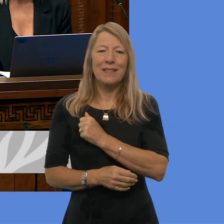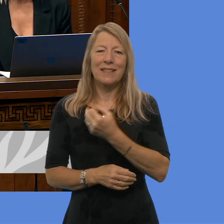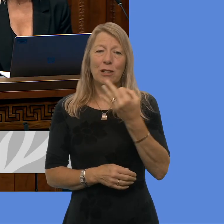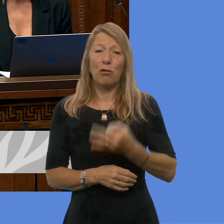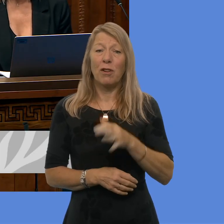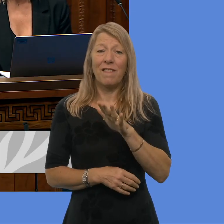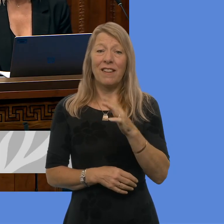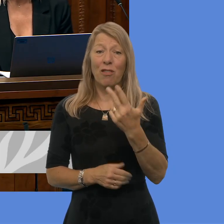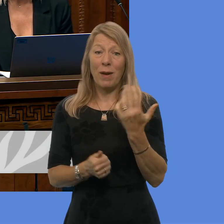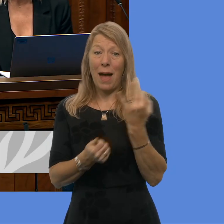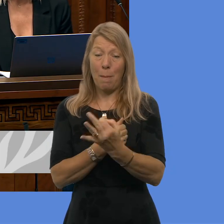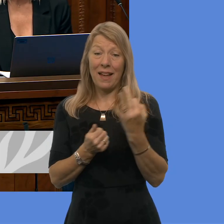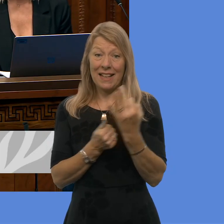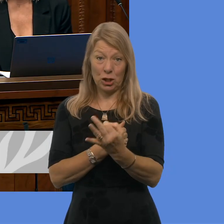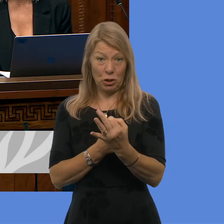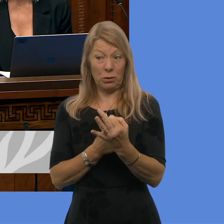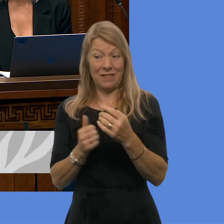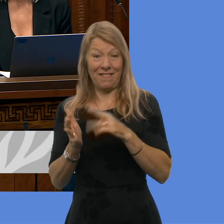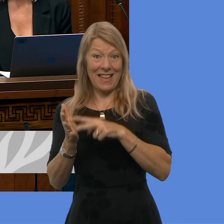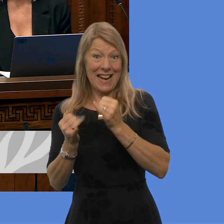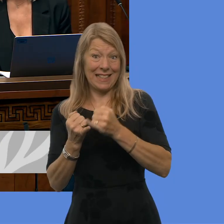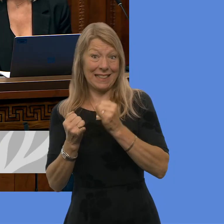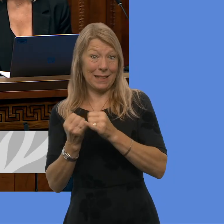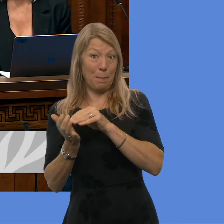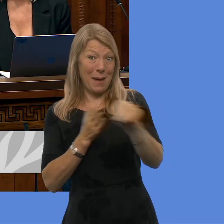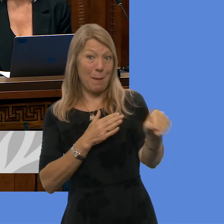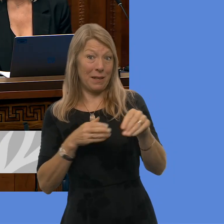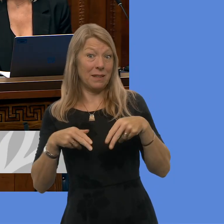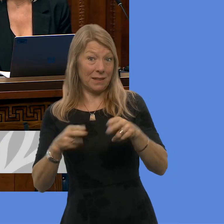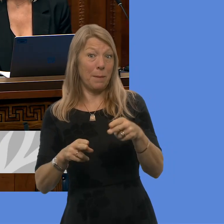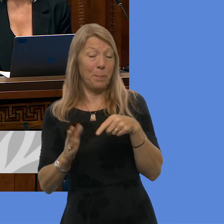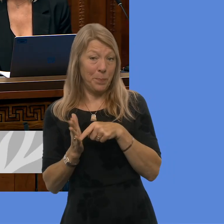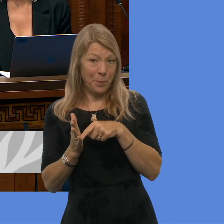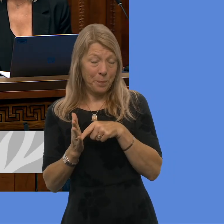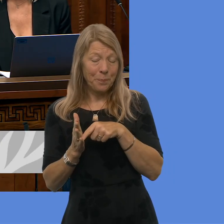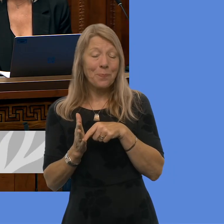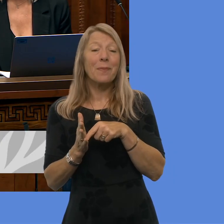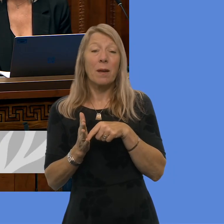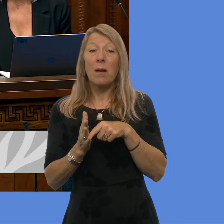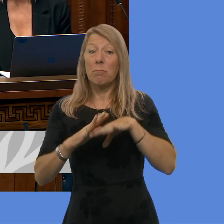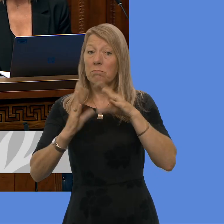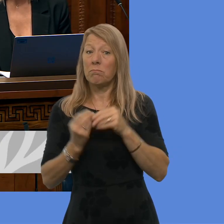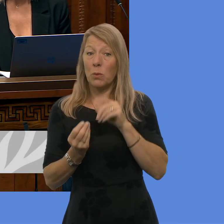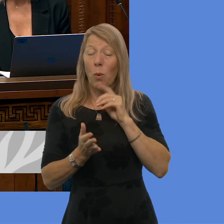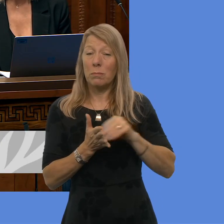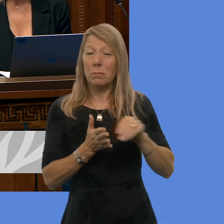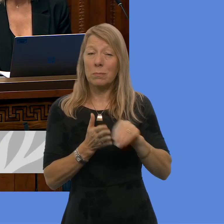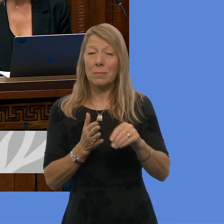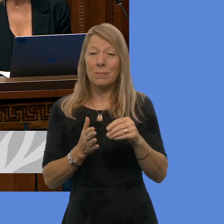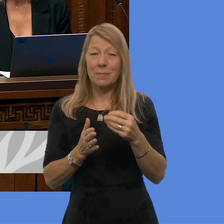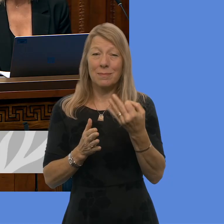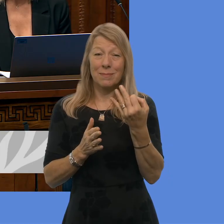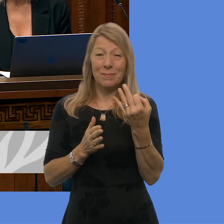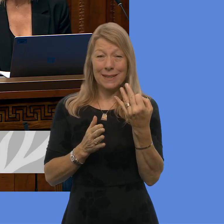been submitted to the Victims Payment Scheme. That's payments totalling almost 108 million have been made to all